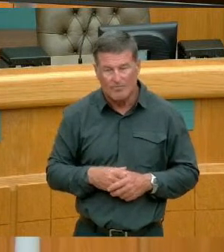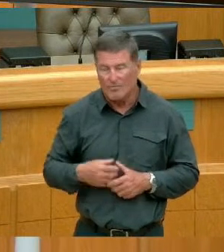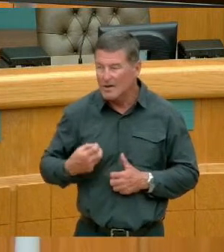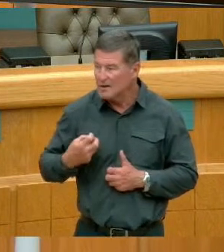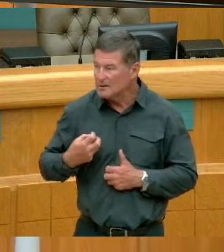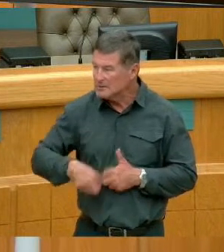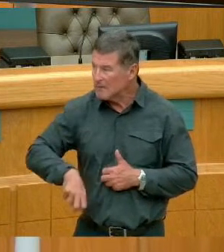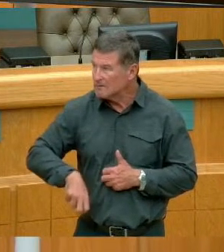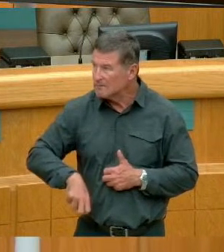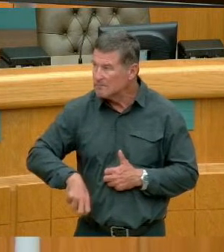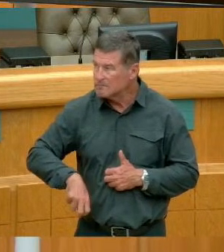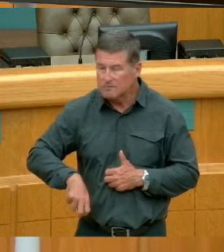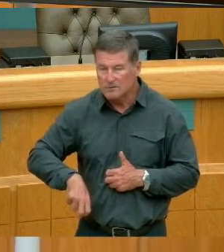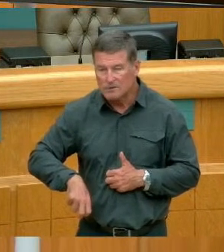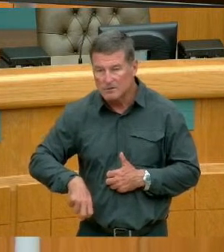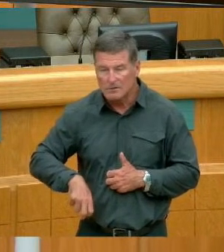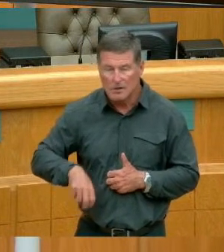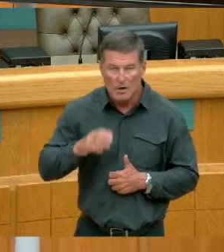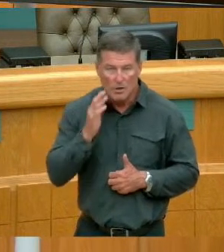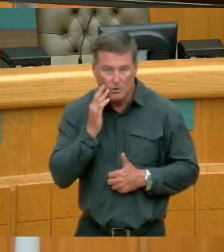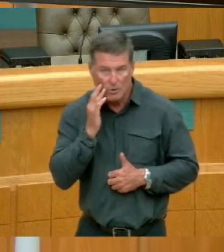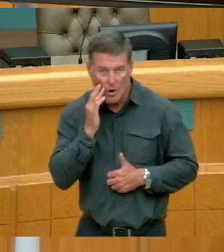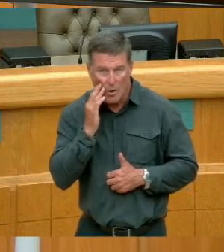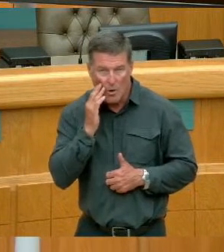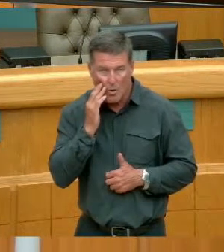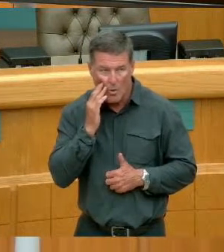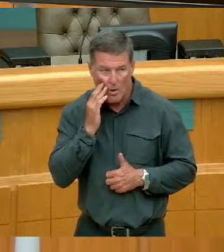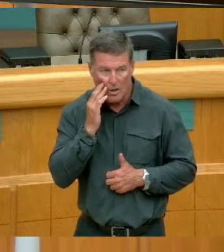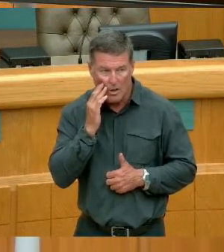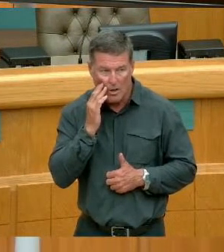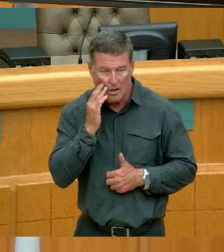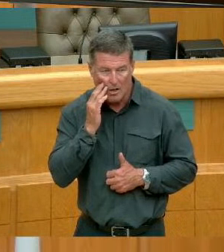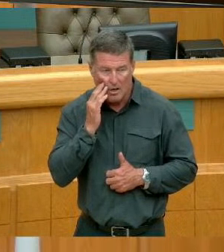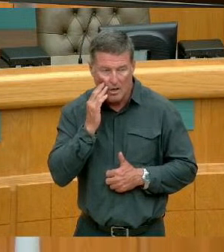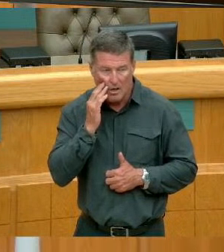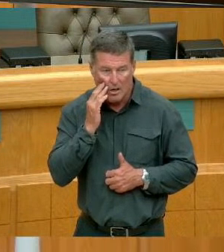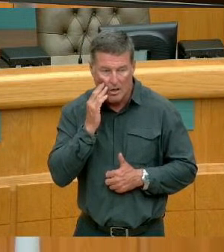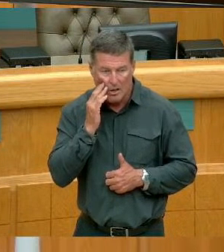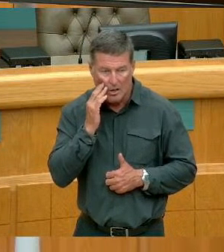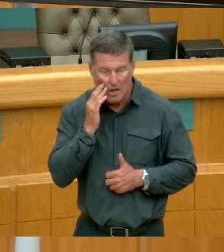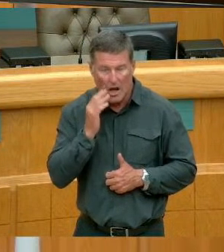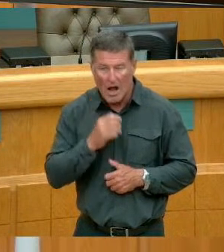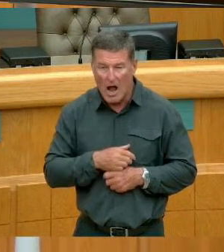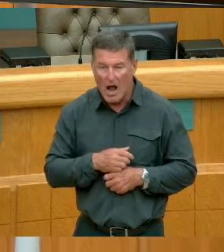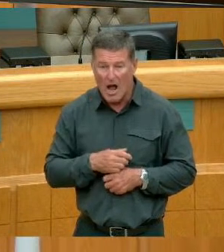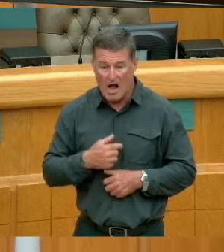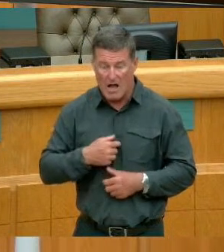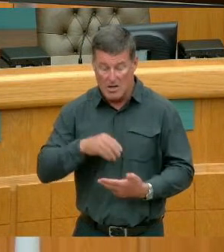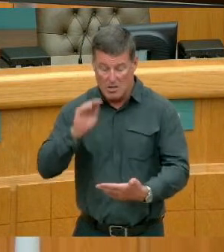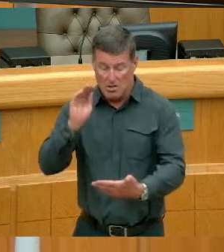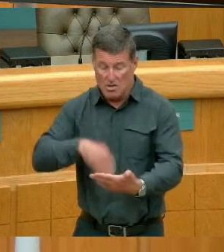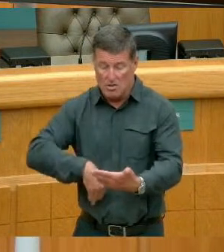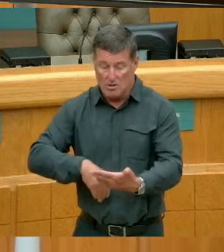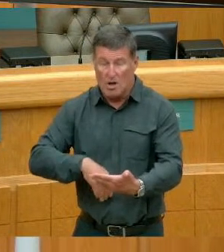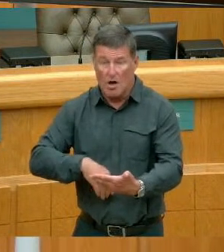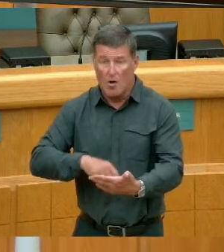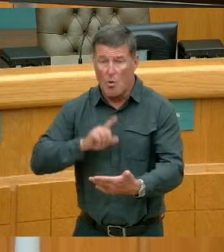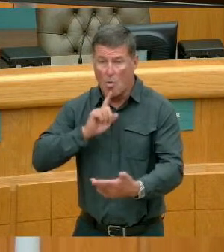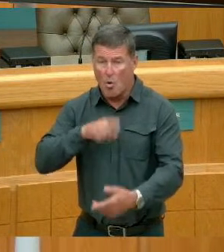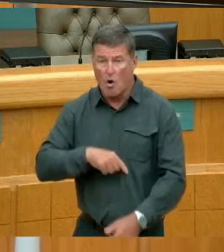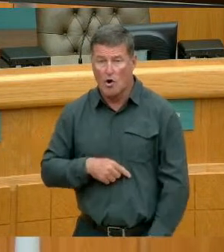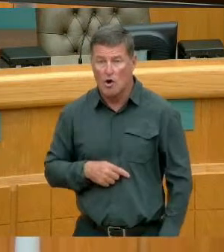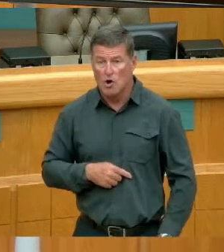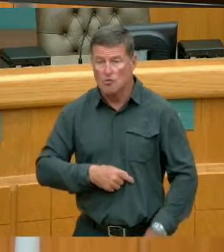difficult to know that you are doing something that is so beloved here, and that's, you know,